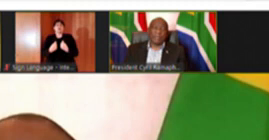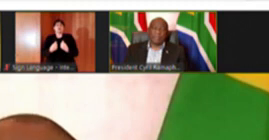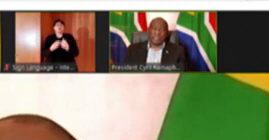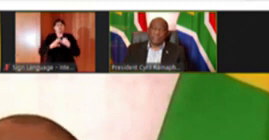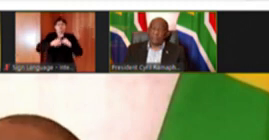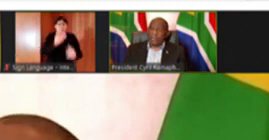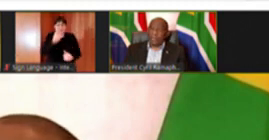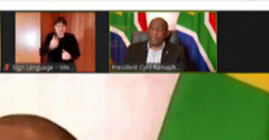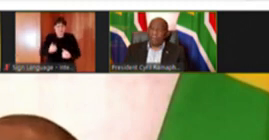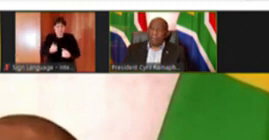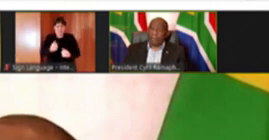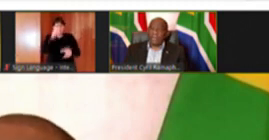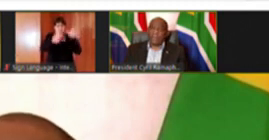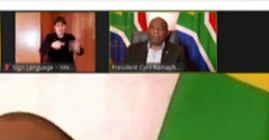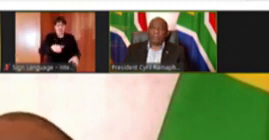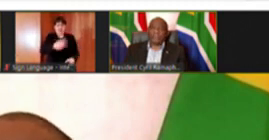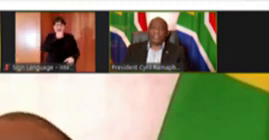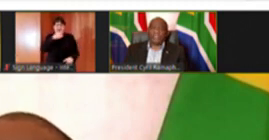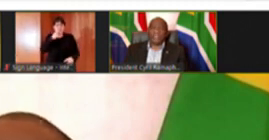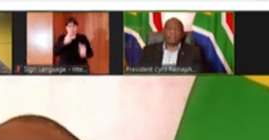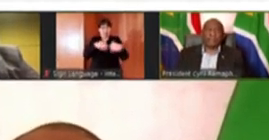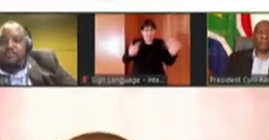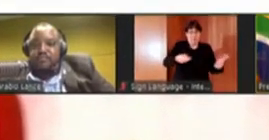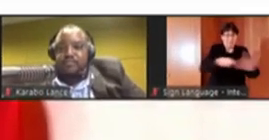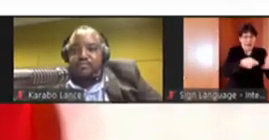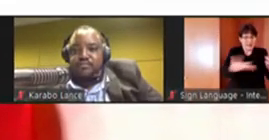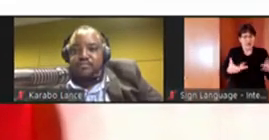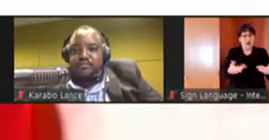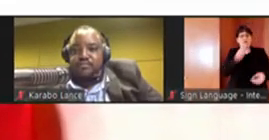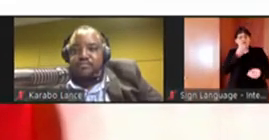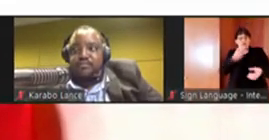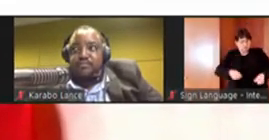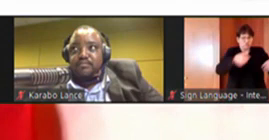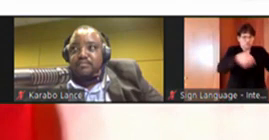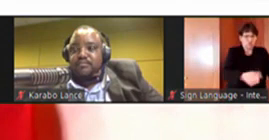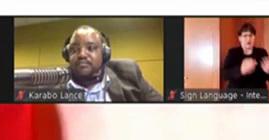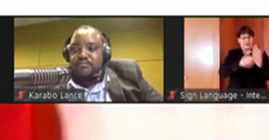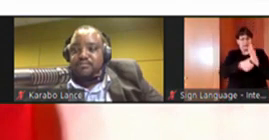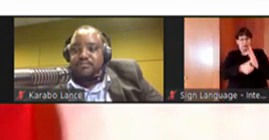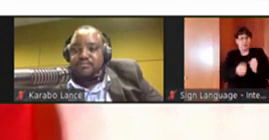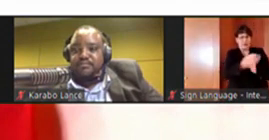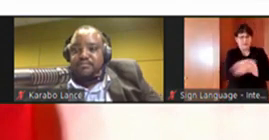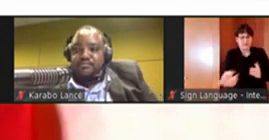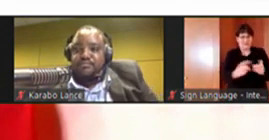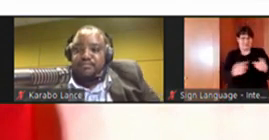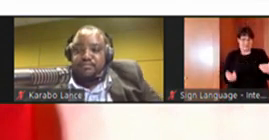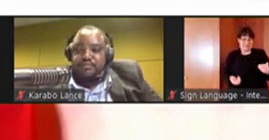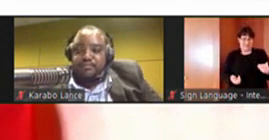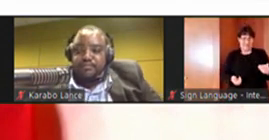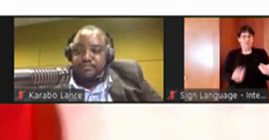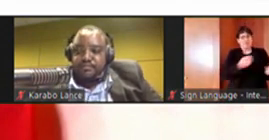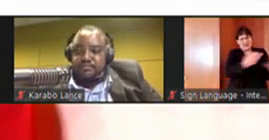from the ravages of hunger and poverty in the form of social grants and food parcels